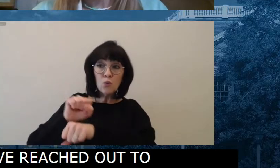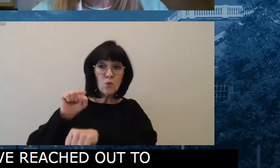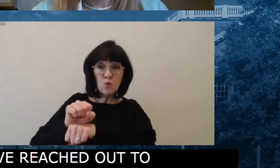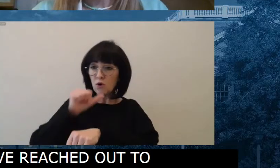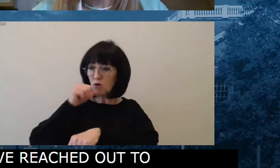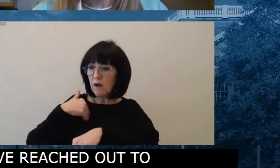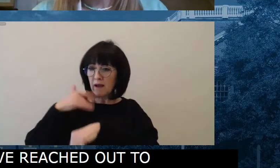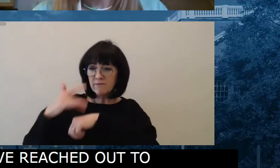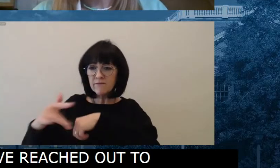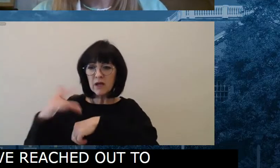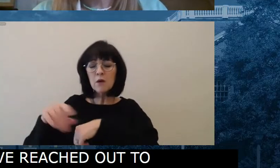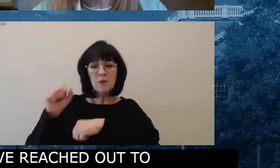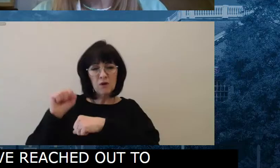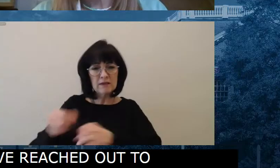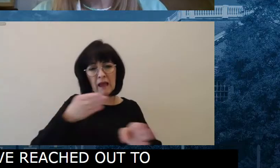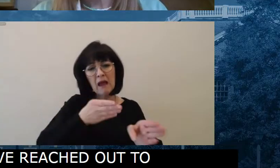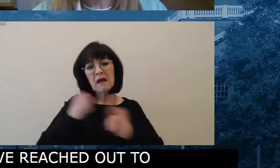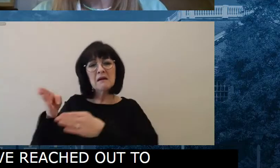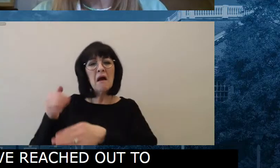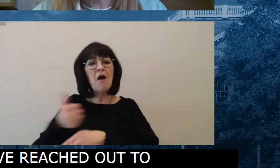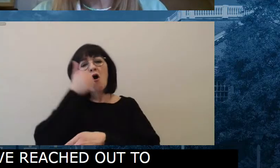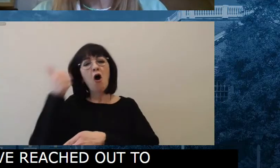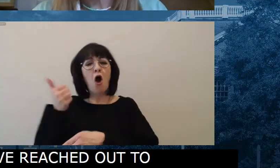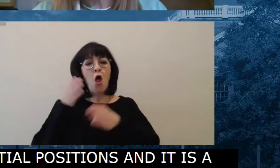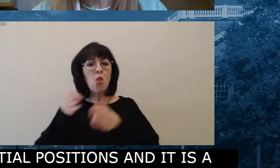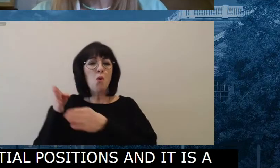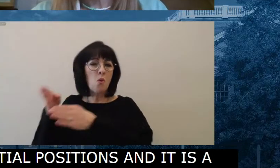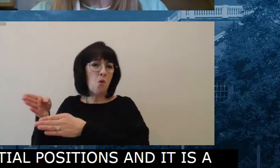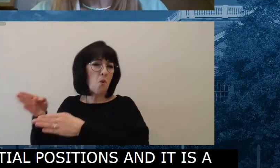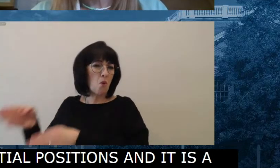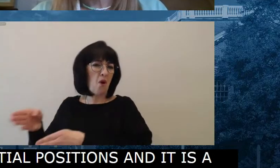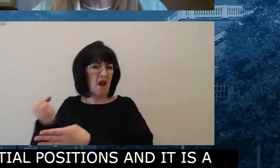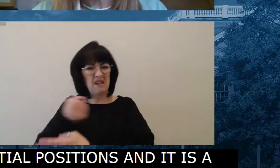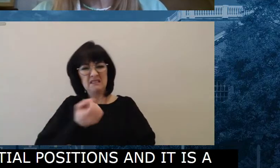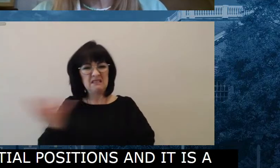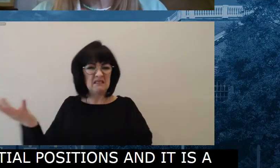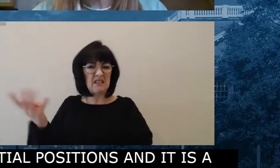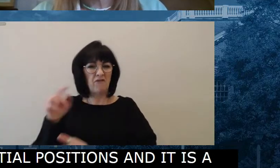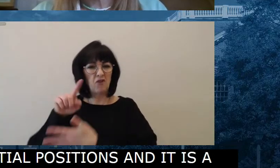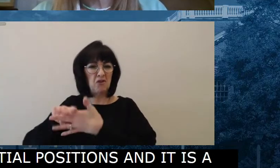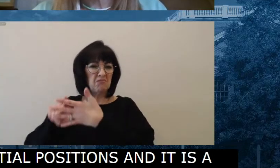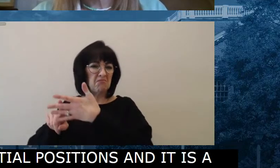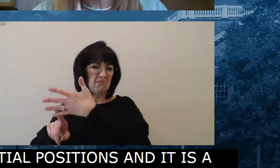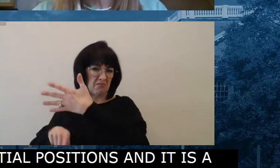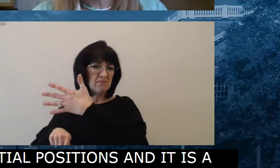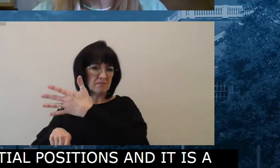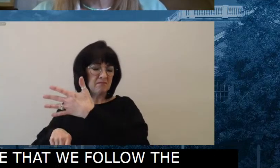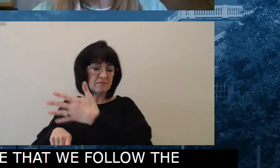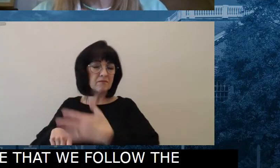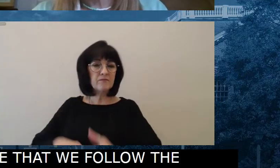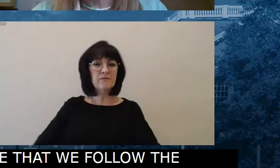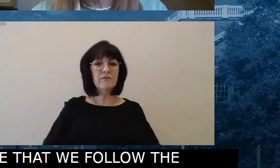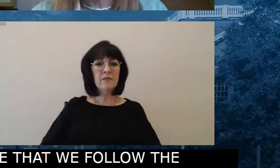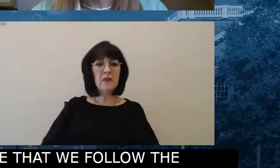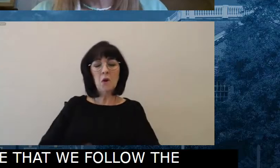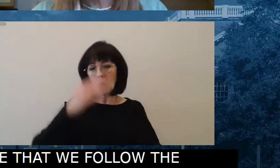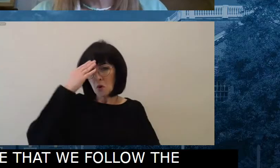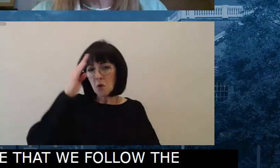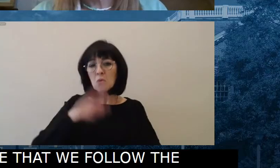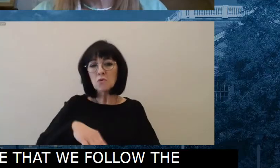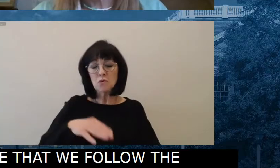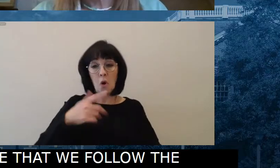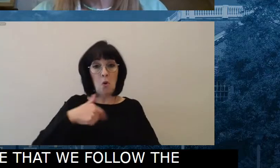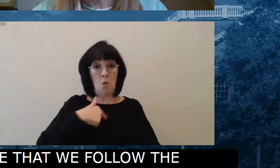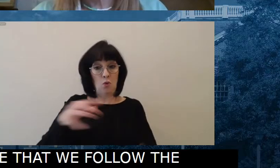let anybody feel like they don't have that opportunity. So right now we haven't had those discussions with the pharmacies. We do know after having multiple meetings